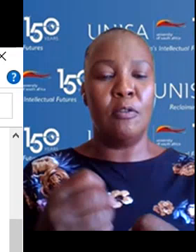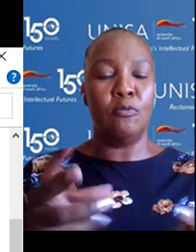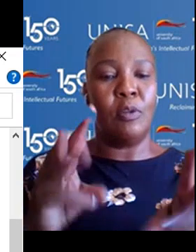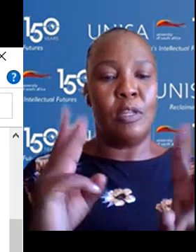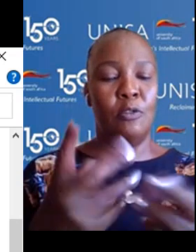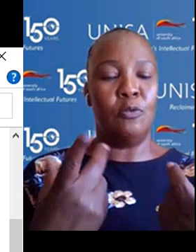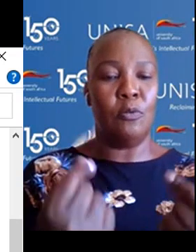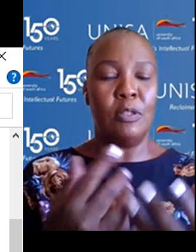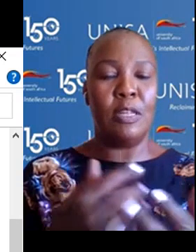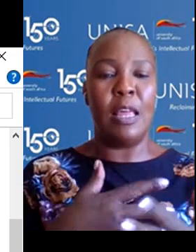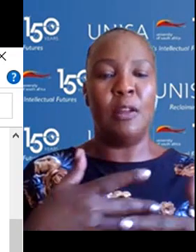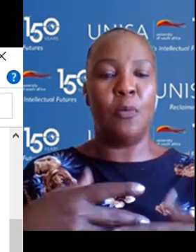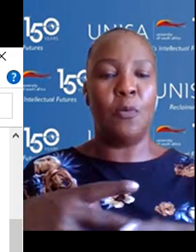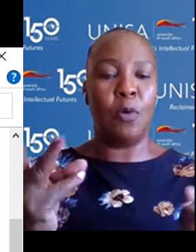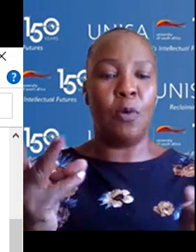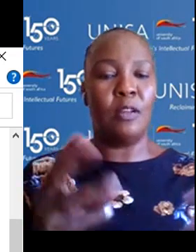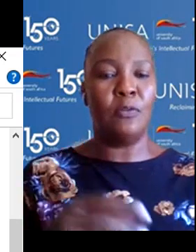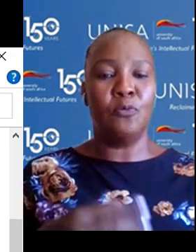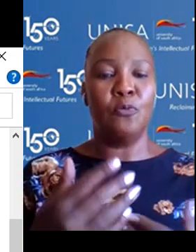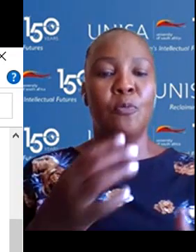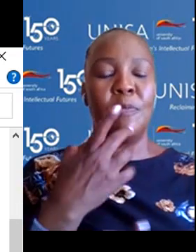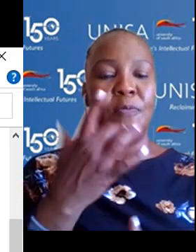prefer, go for it.